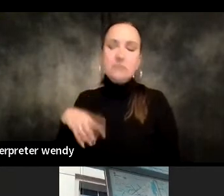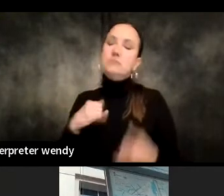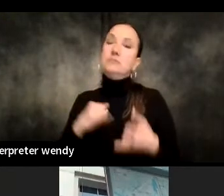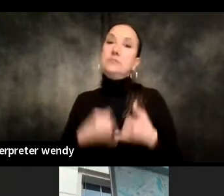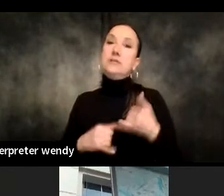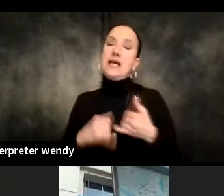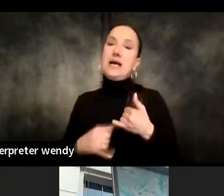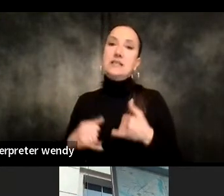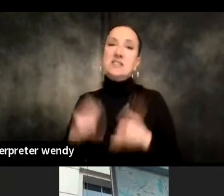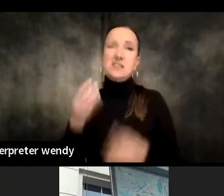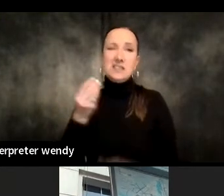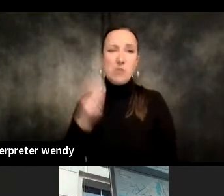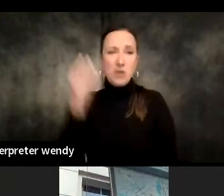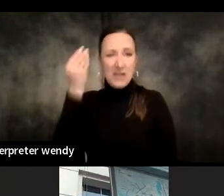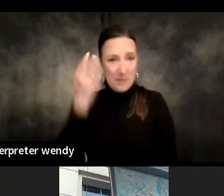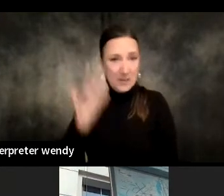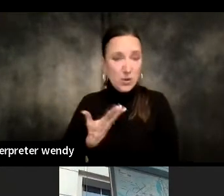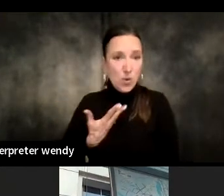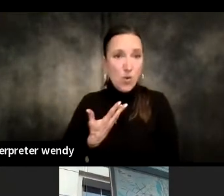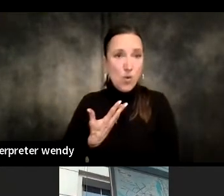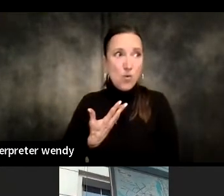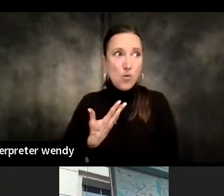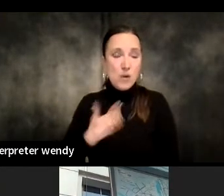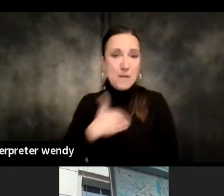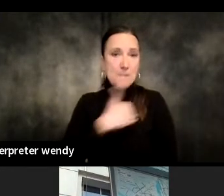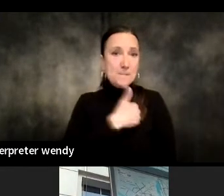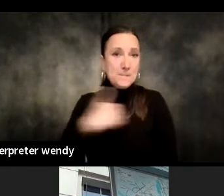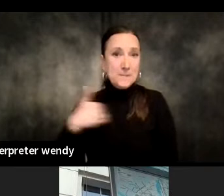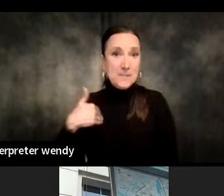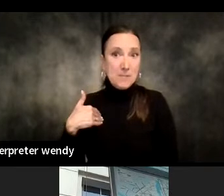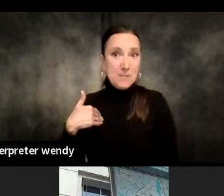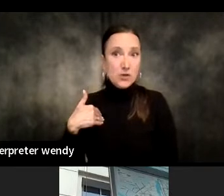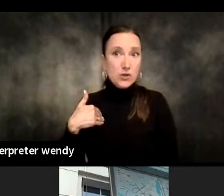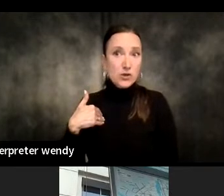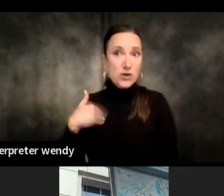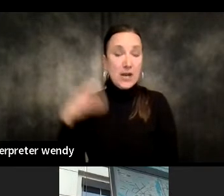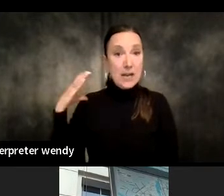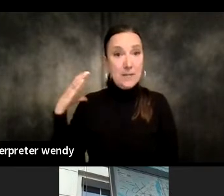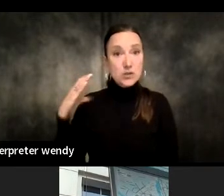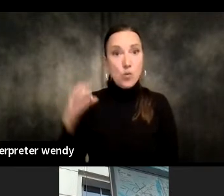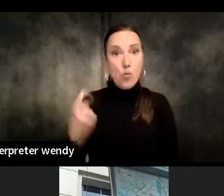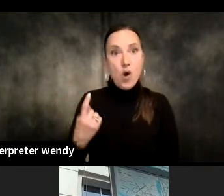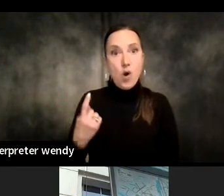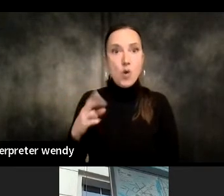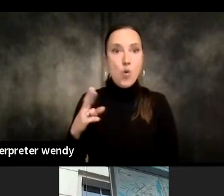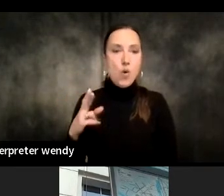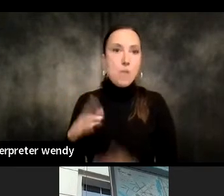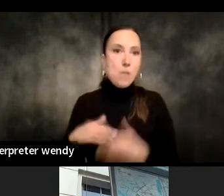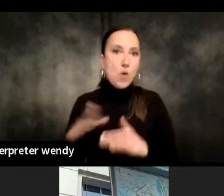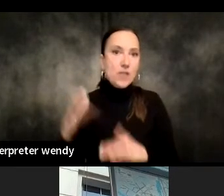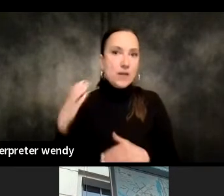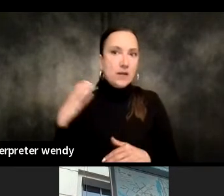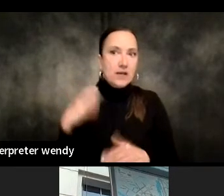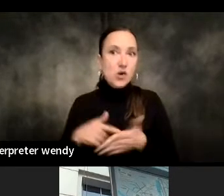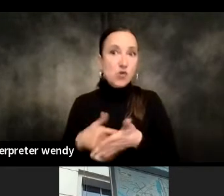it's been brought to my attention that there are members of the commission or member of the commission who are still representing certain single